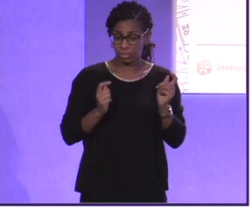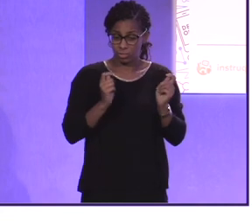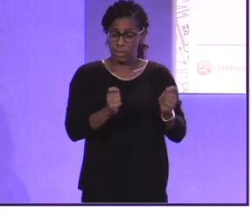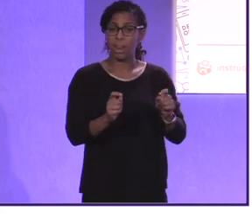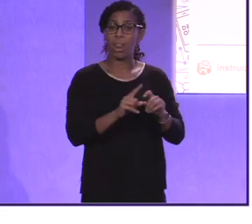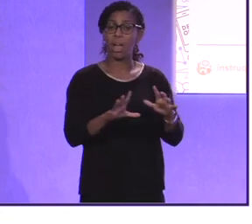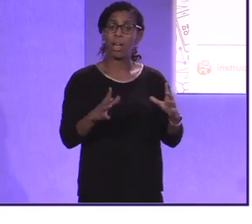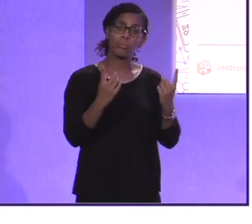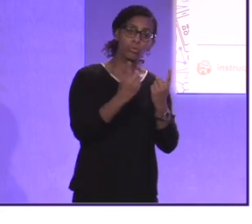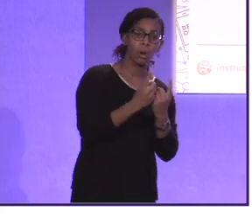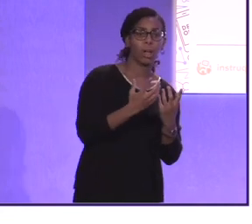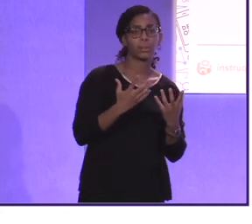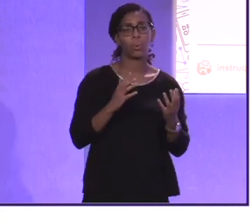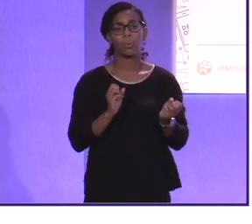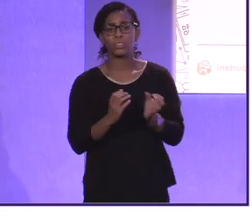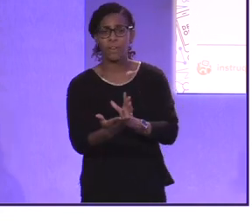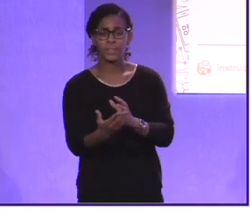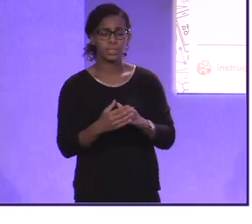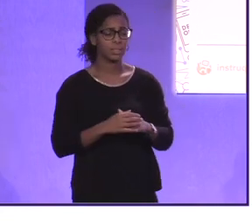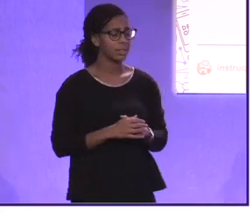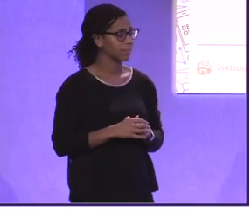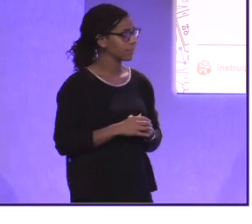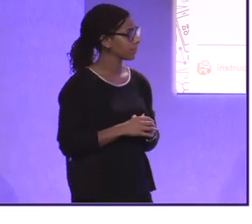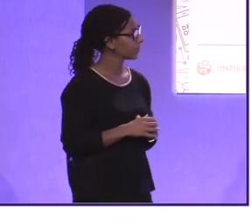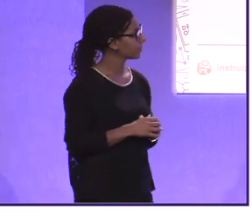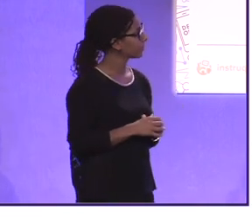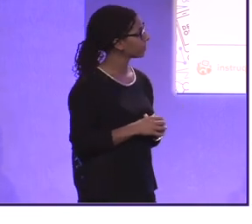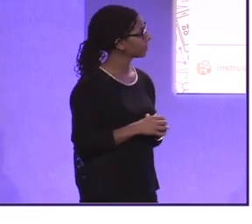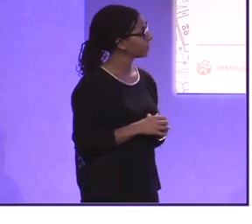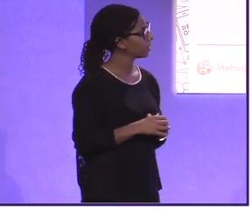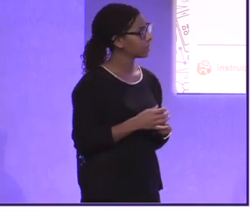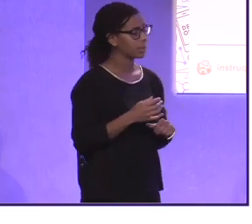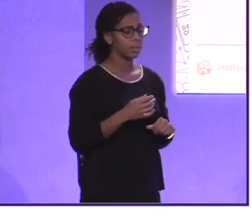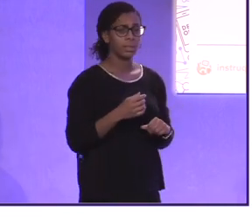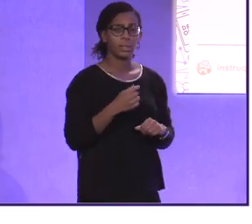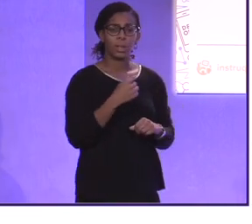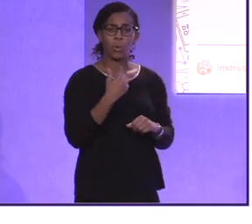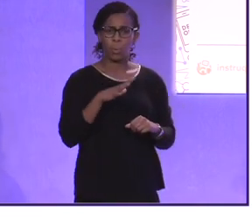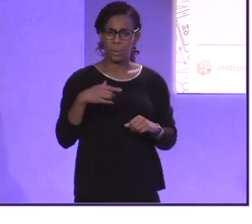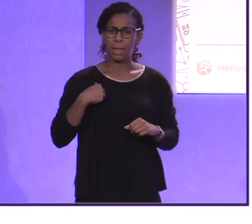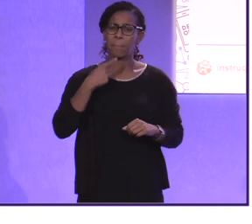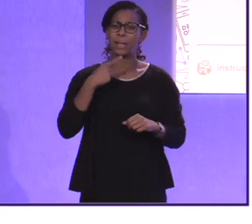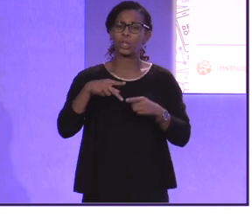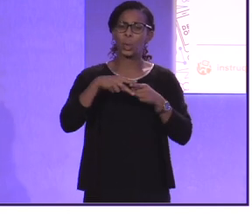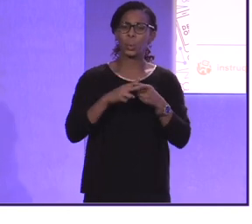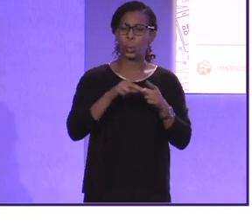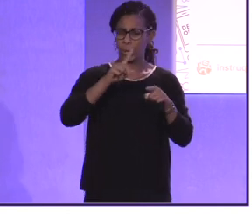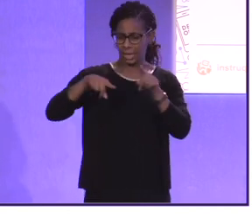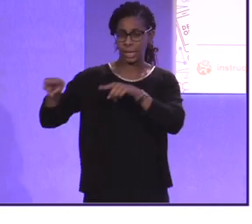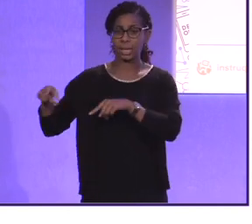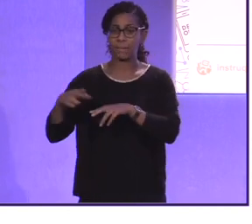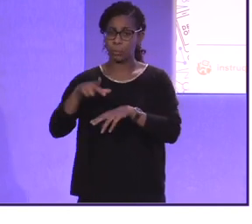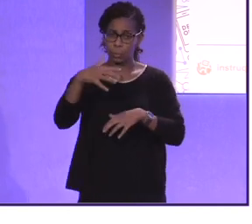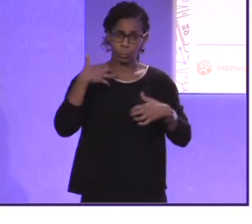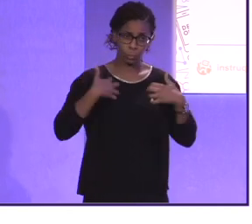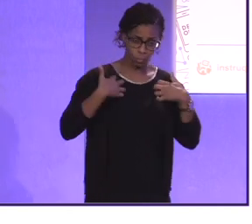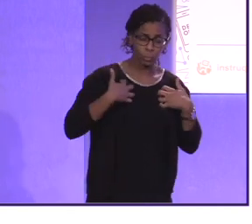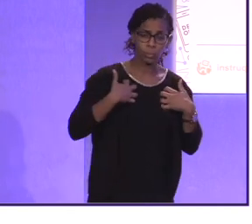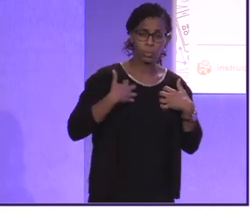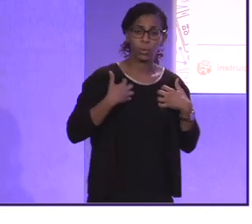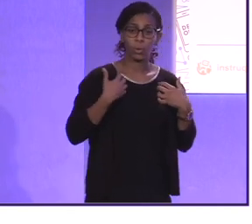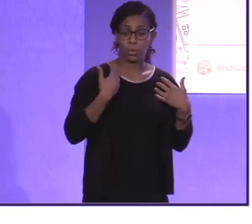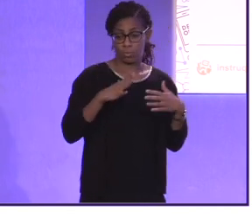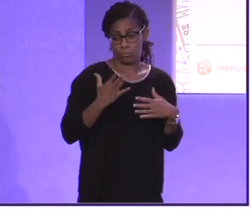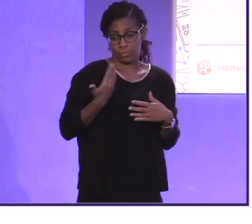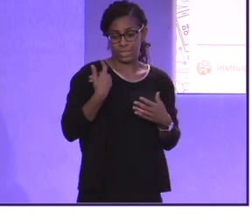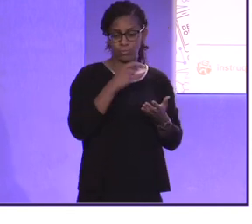service. Mm-hmm. Now, if you are interested in, especially some of the tooling we've mentioned, we've recently written a